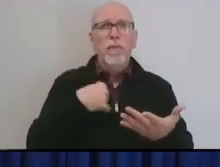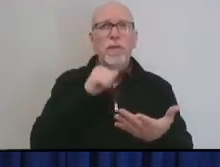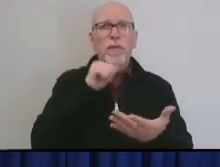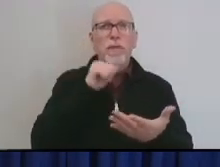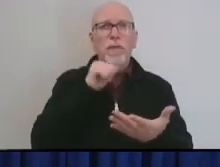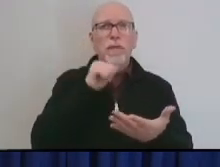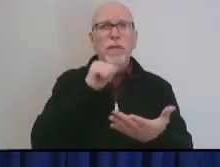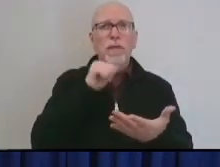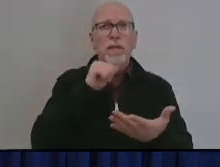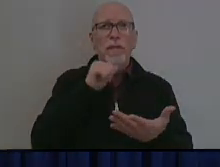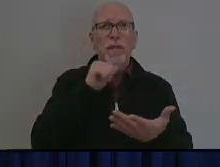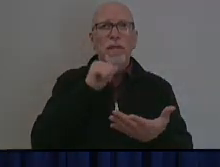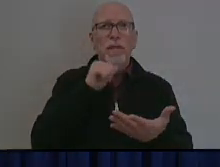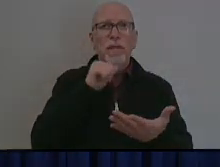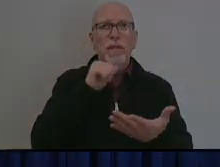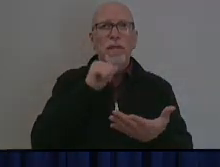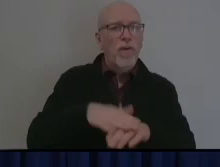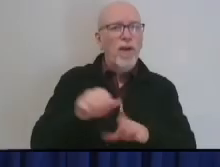tests that?